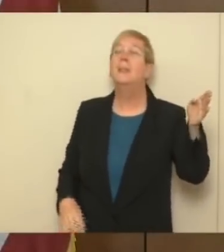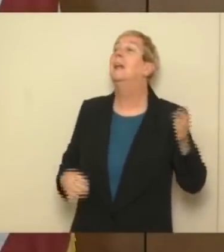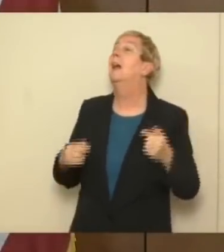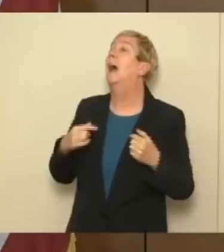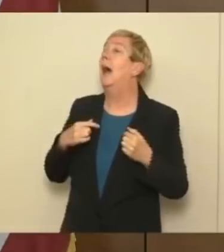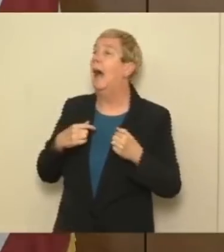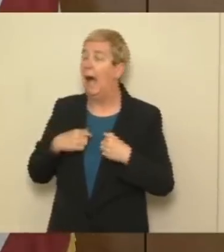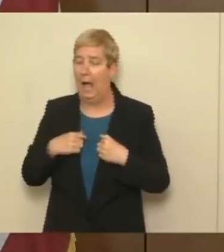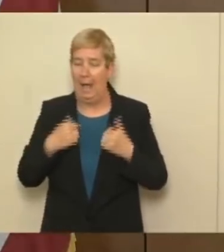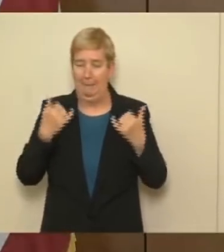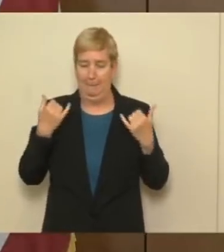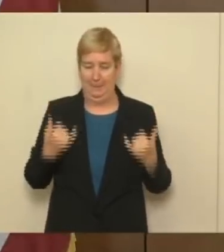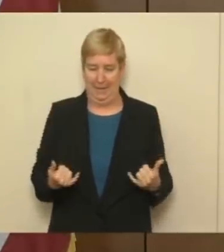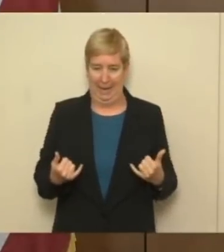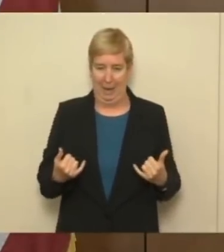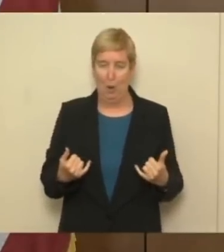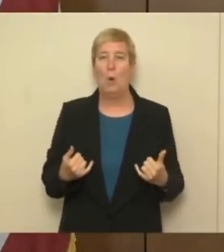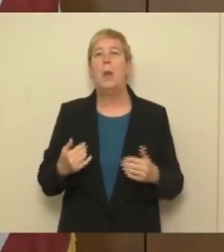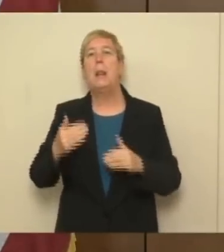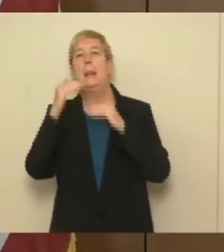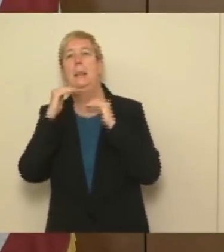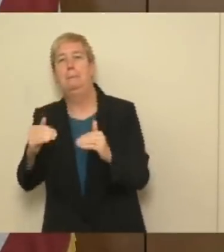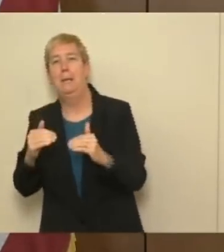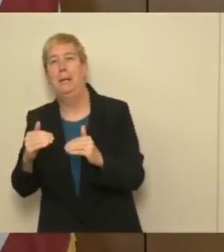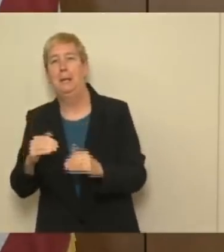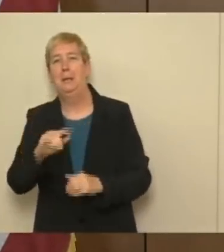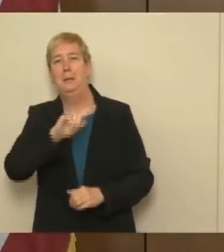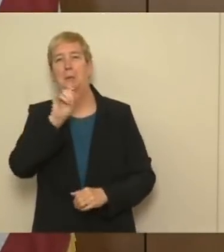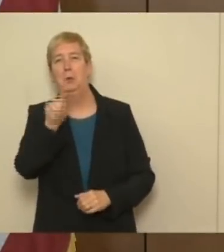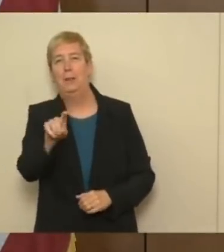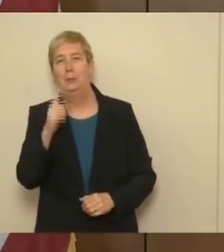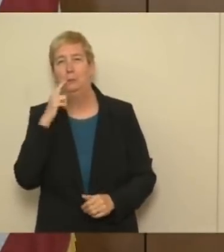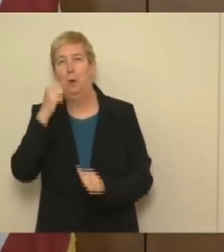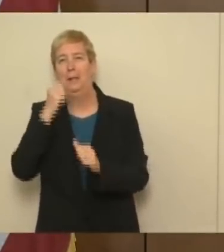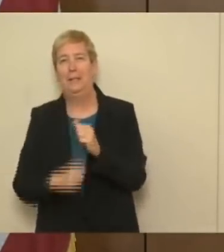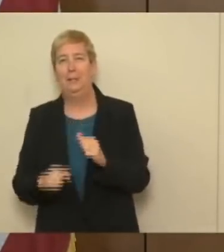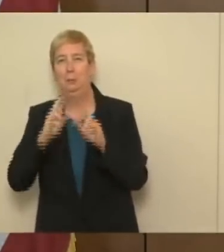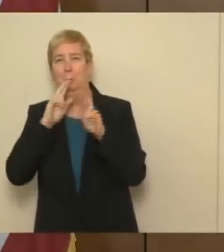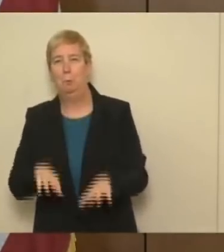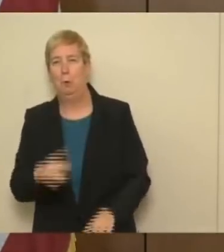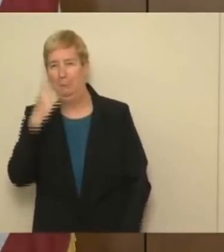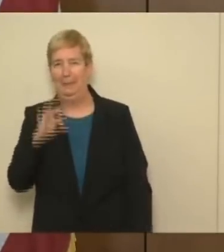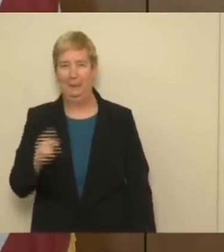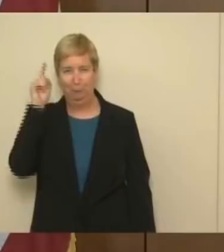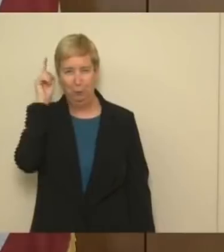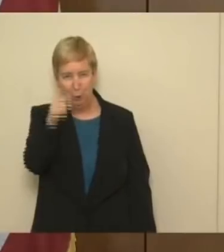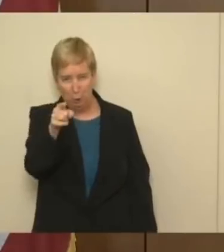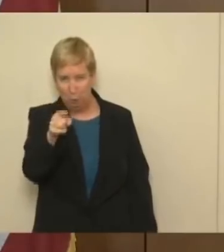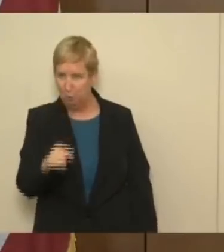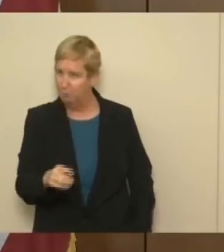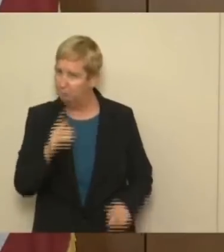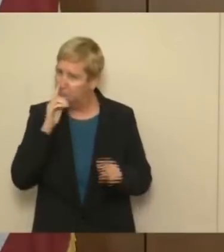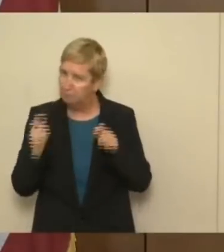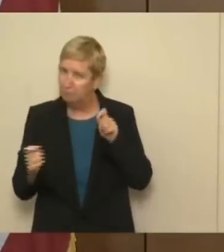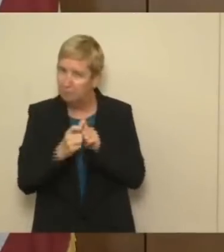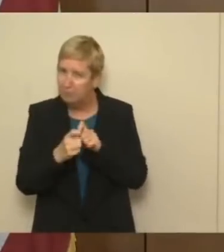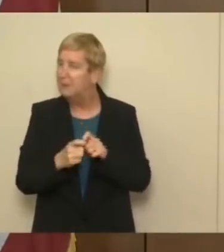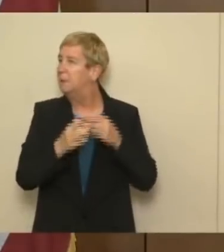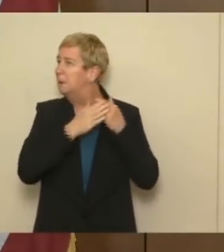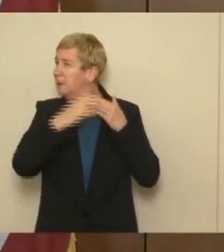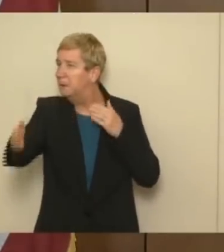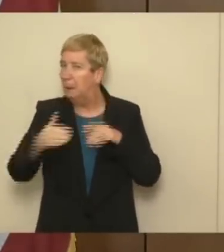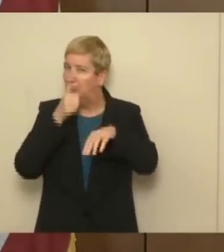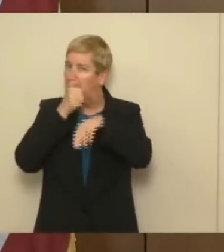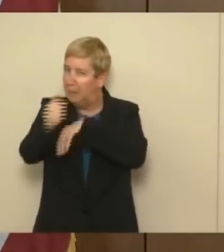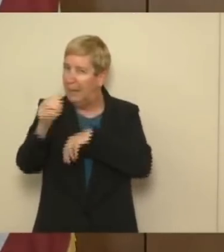going to see if we can't limit the questions to just one per reporter, just for that. So everybody, you can thank Brandon for doing that to